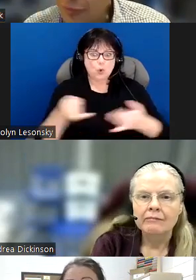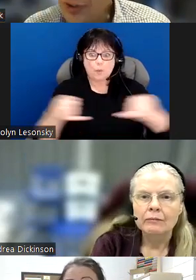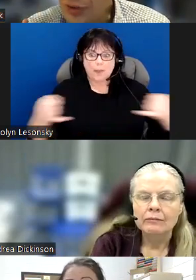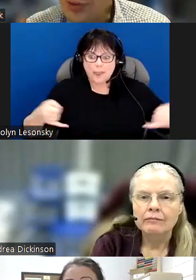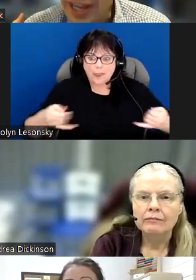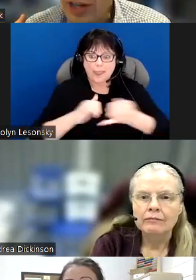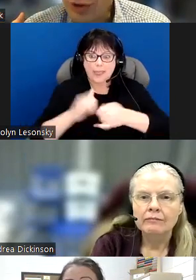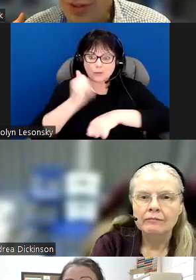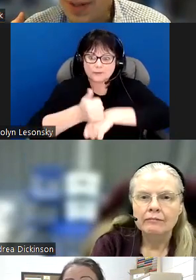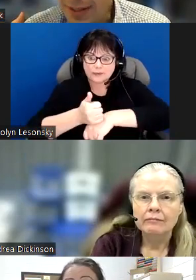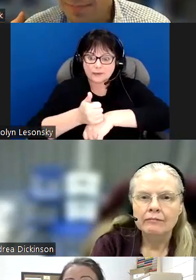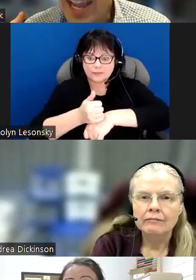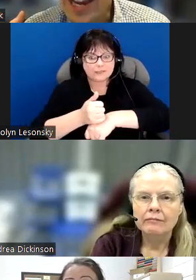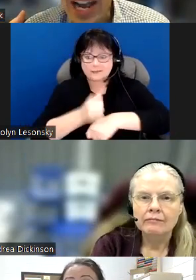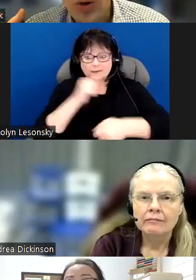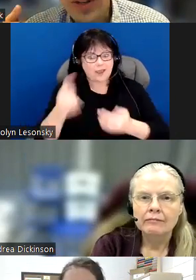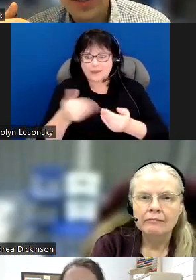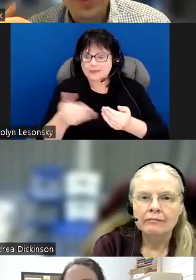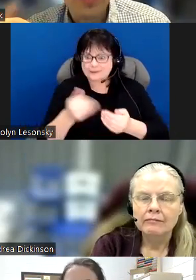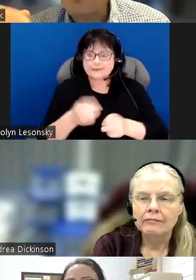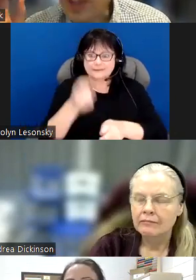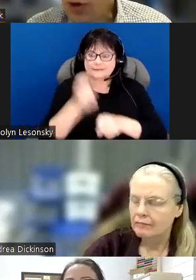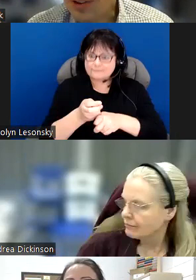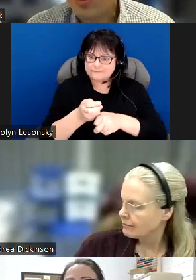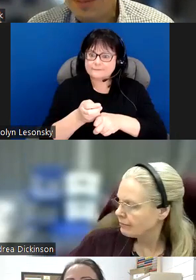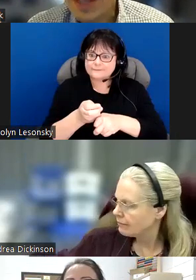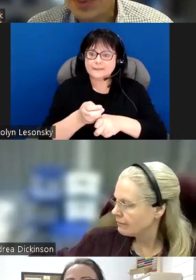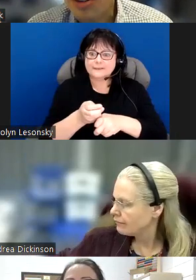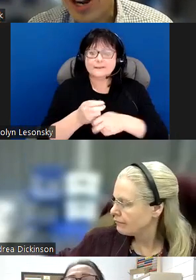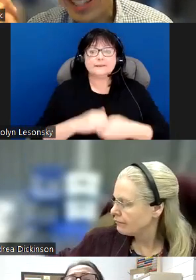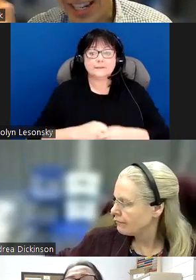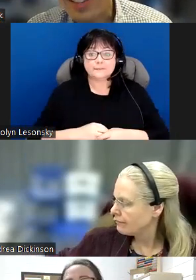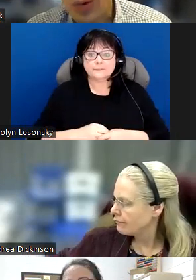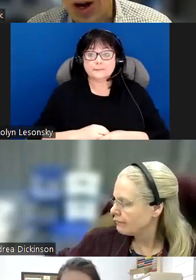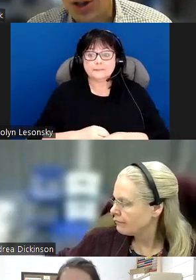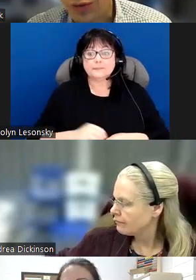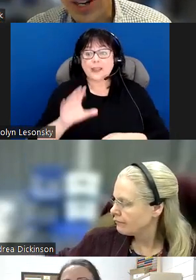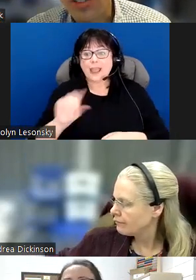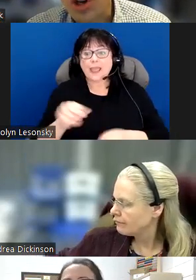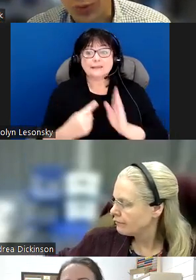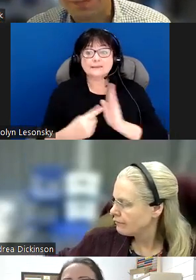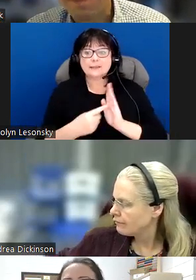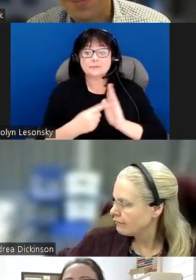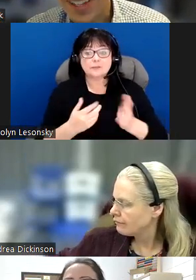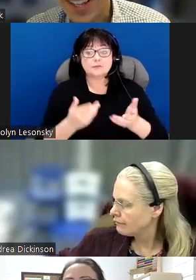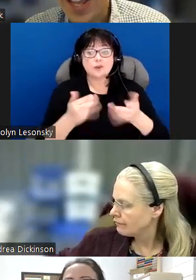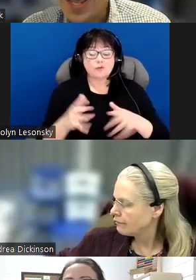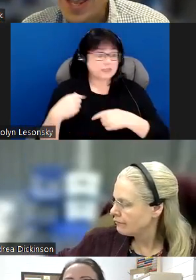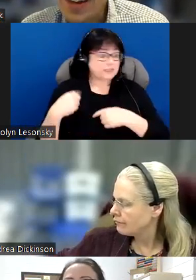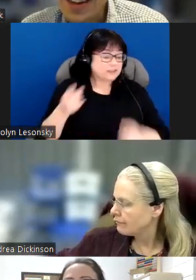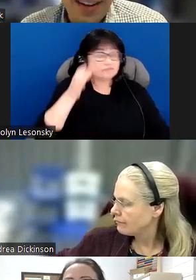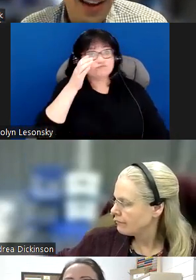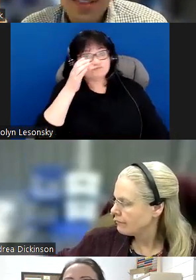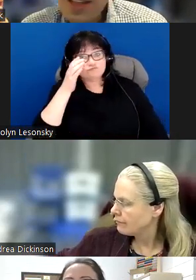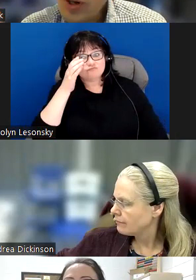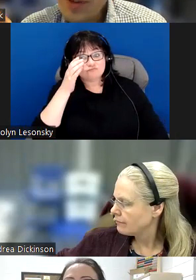how difficult that can really be, and how vigorously people can try to kick that wall over when it's new.